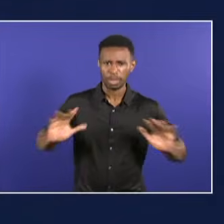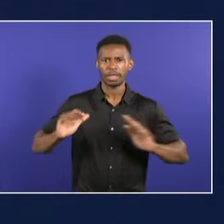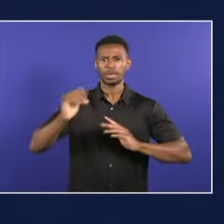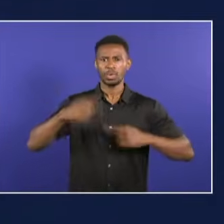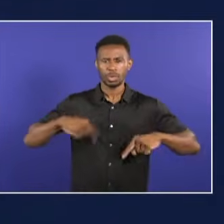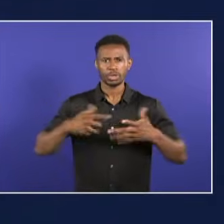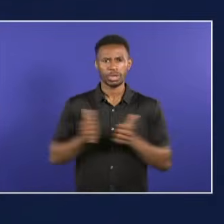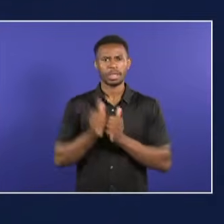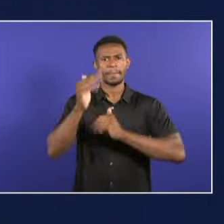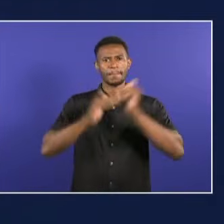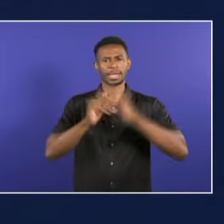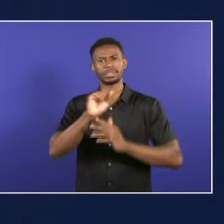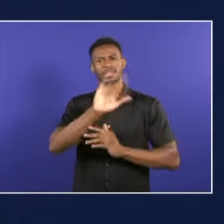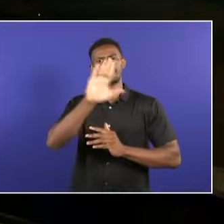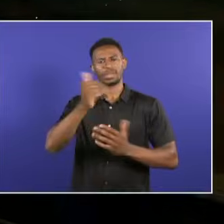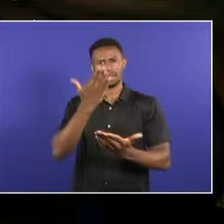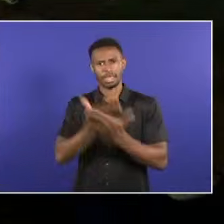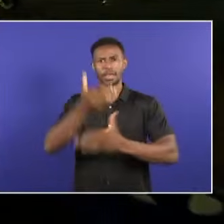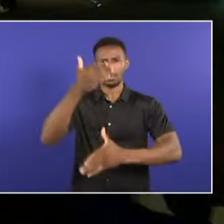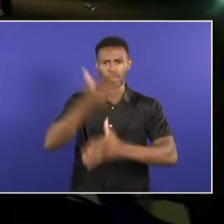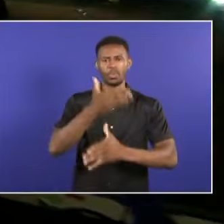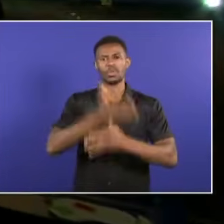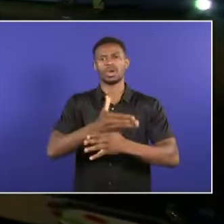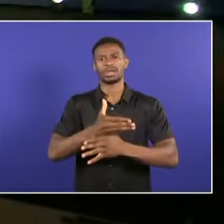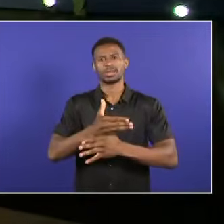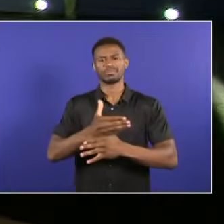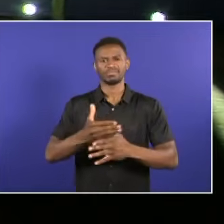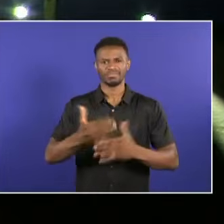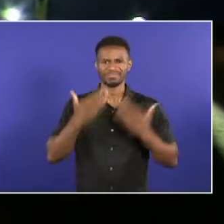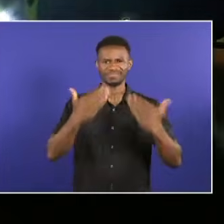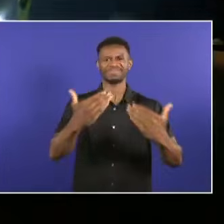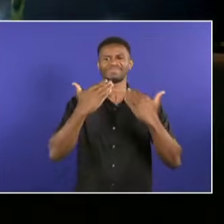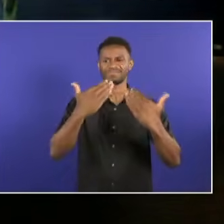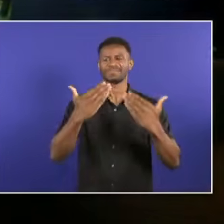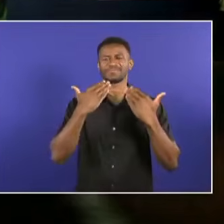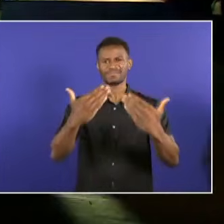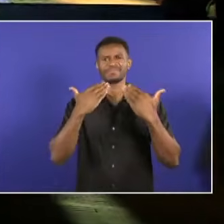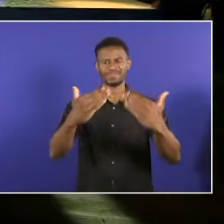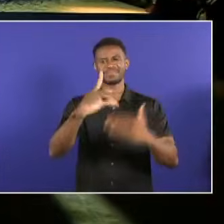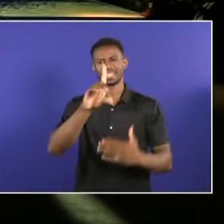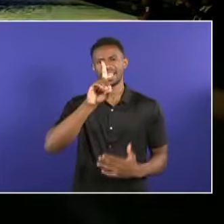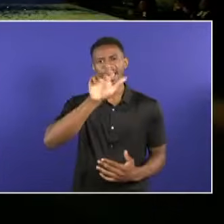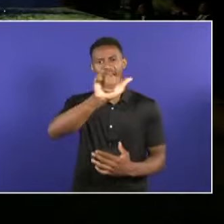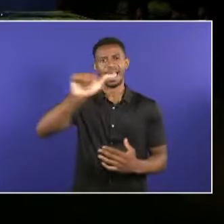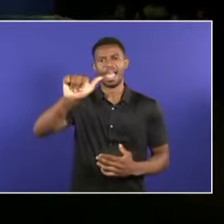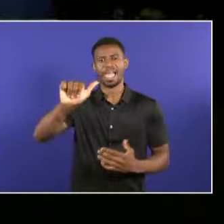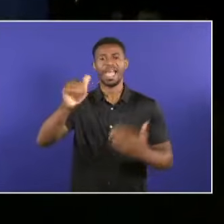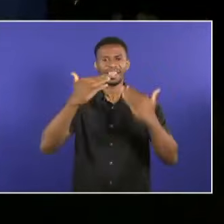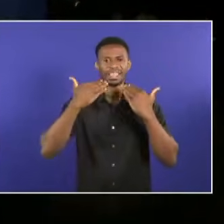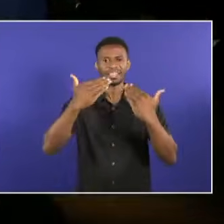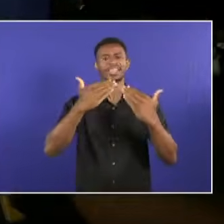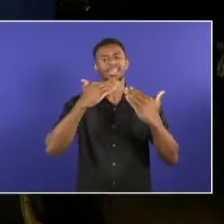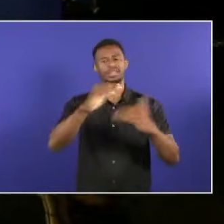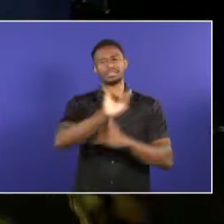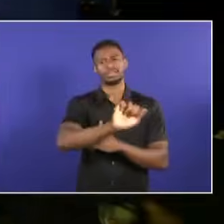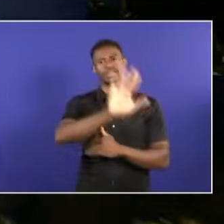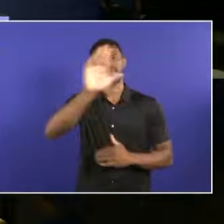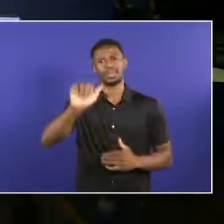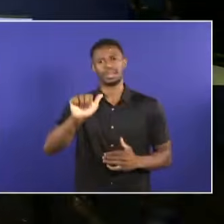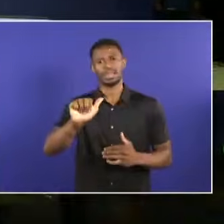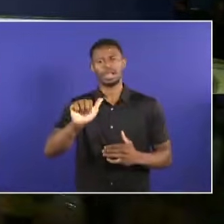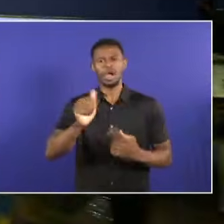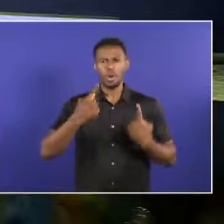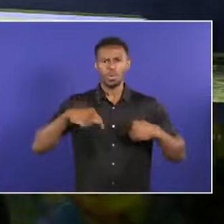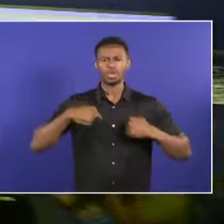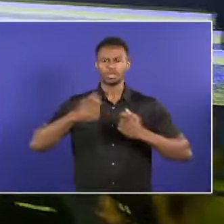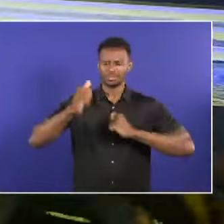a country that works. Thank you, DA. Thank you, South Africa.